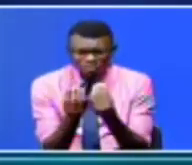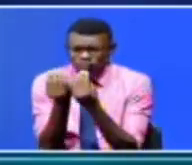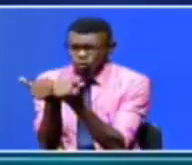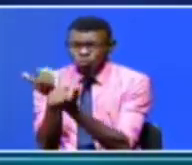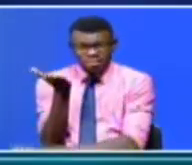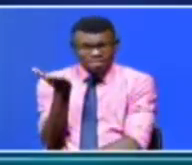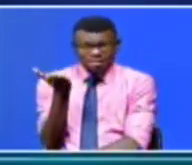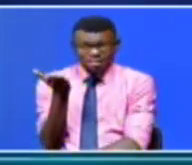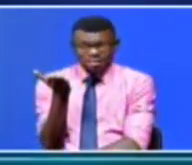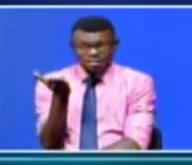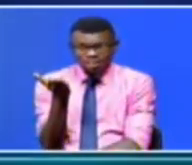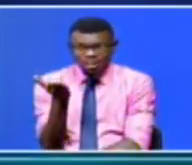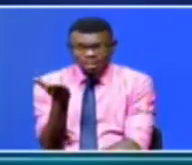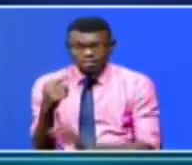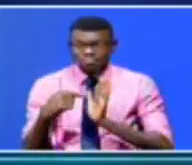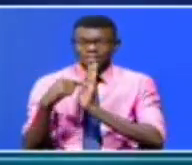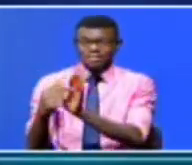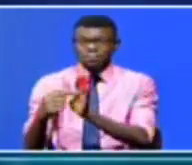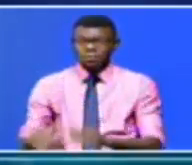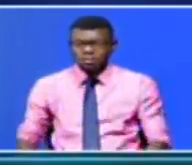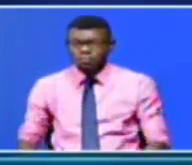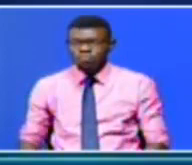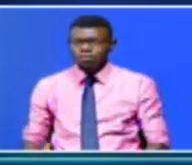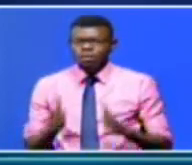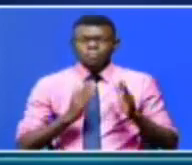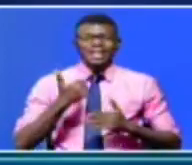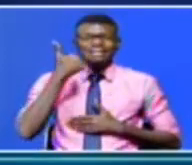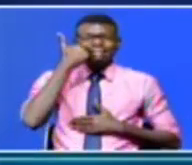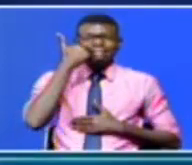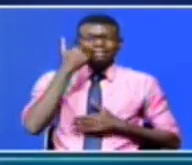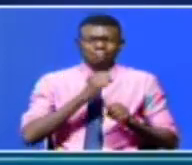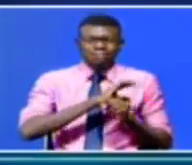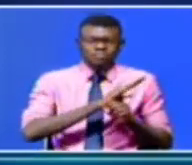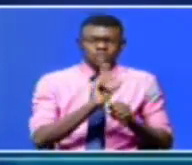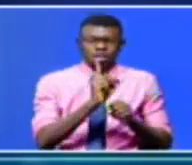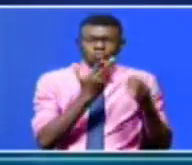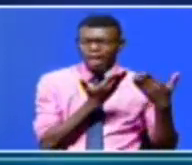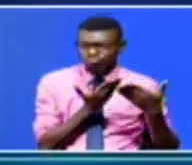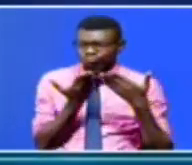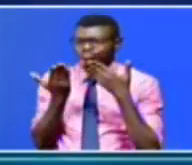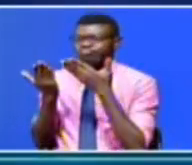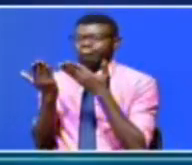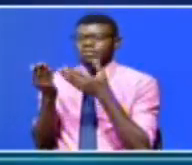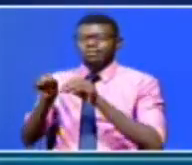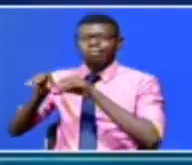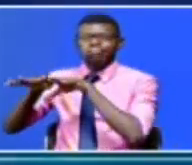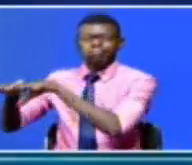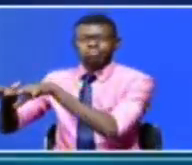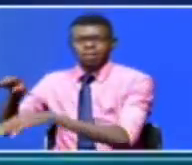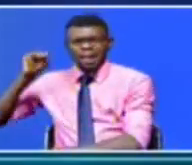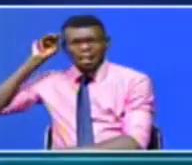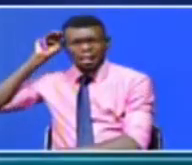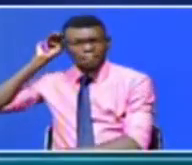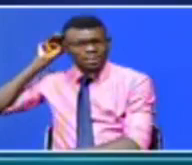ambao wametoa, for example, ugonjwa huu hapa Nairobi, wamepeleka mpaka Mandera. Mandera sasa